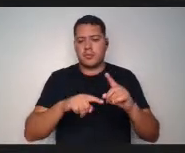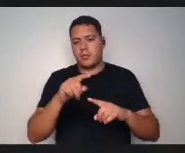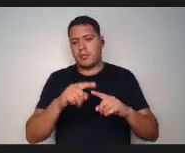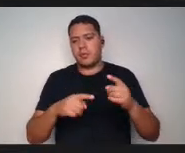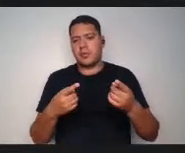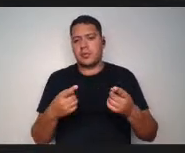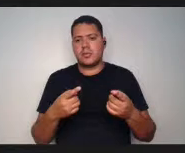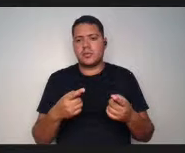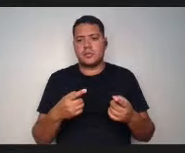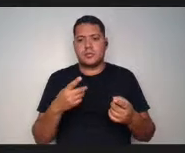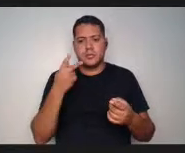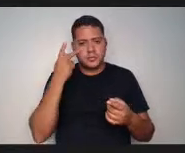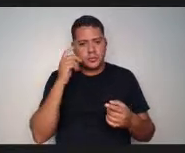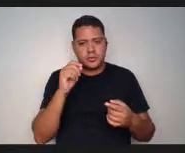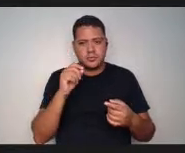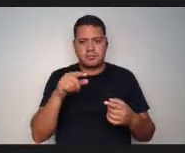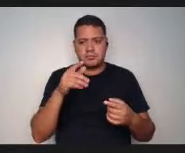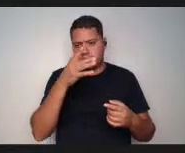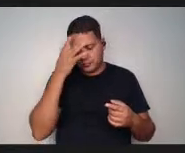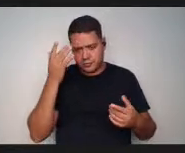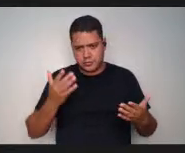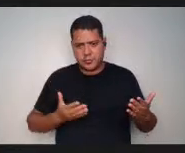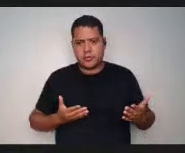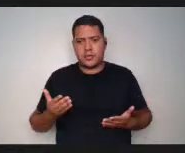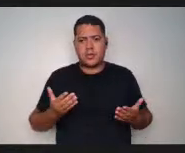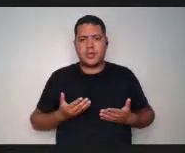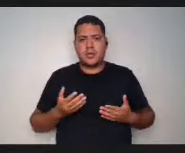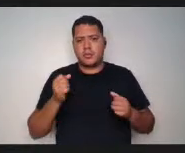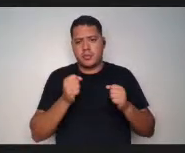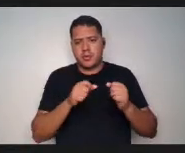the survey information with all parts of the organization.